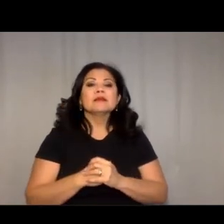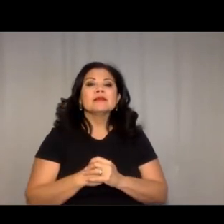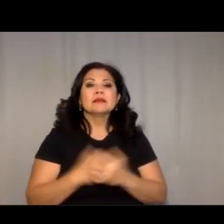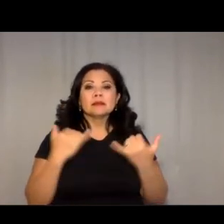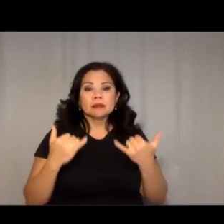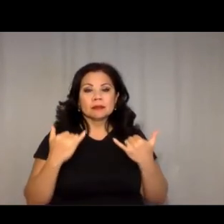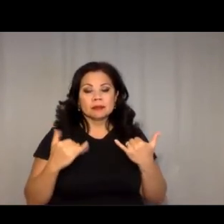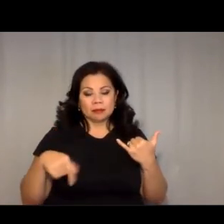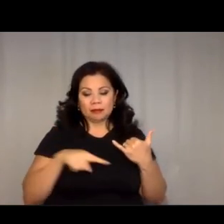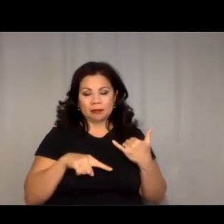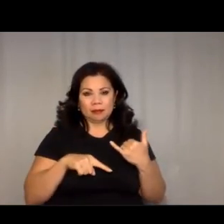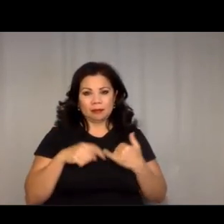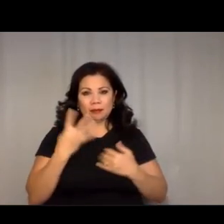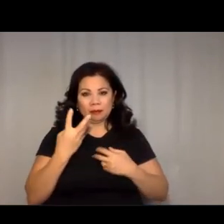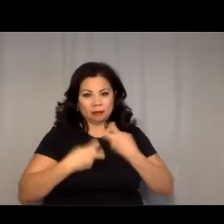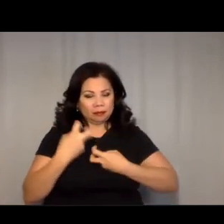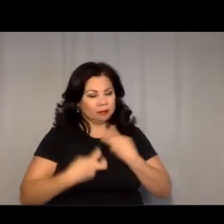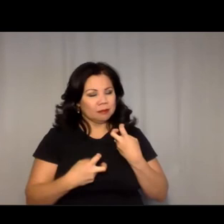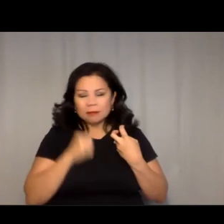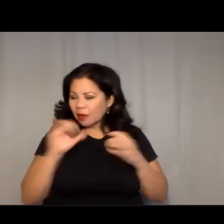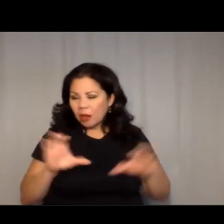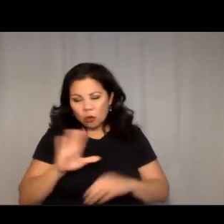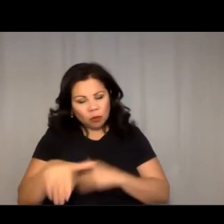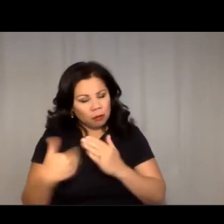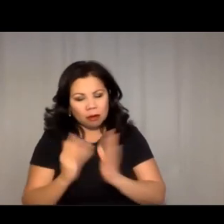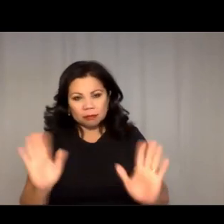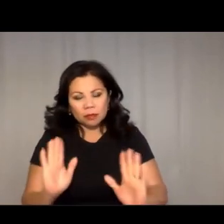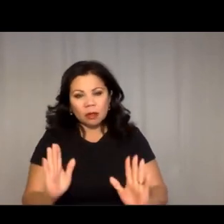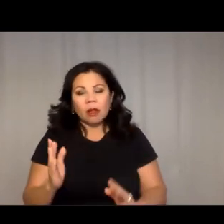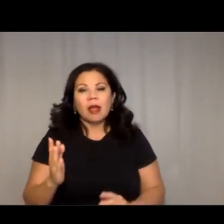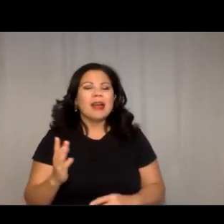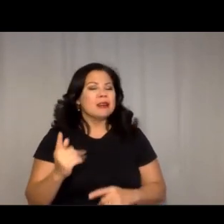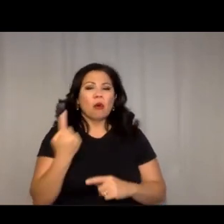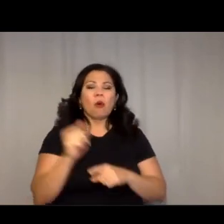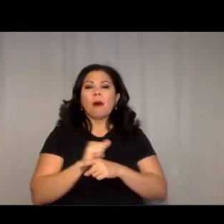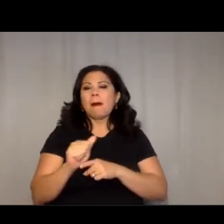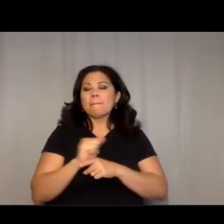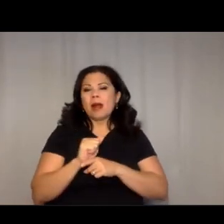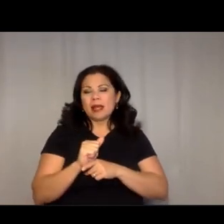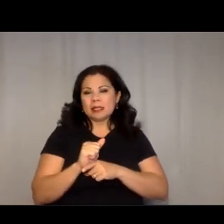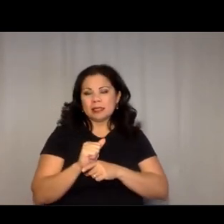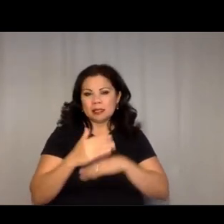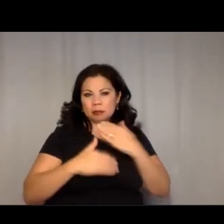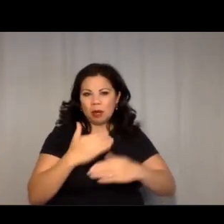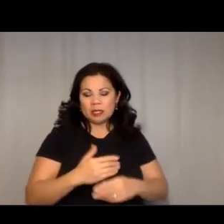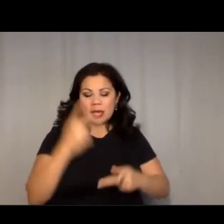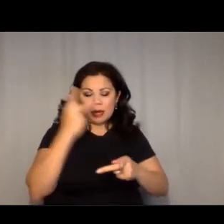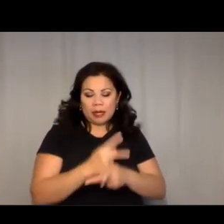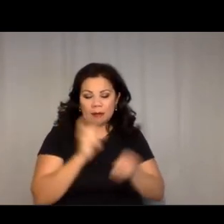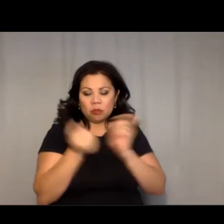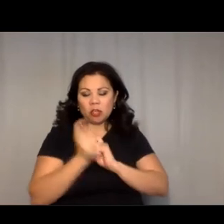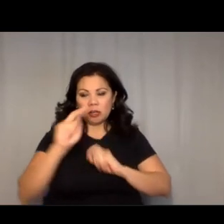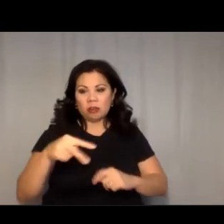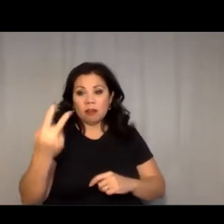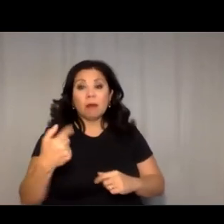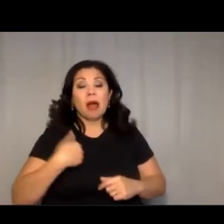not going to do these four problems entirely. This is just for us to practice the keep, change, flip. So I'll do the first one with you, and then I